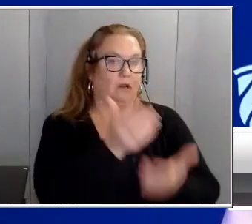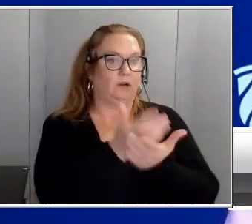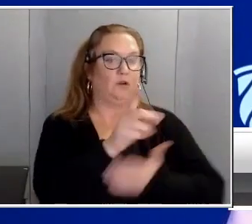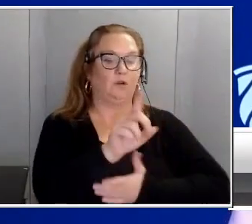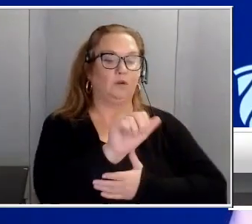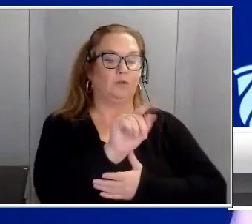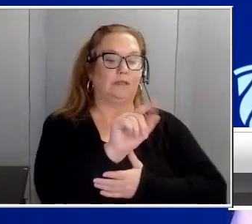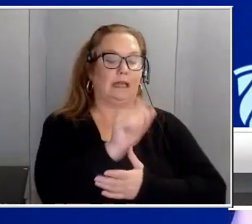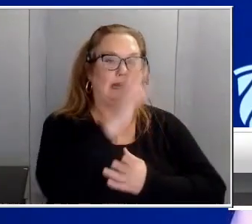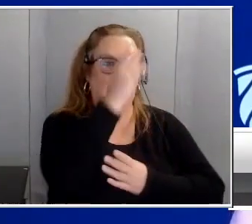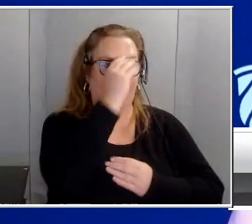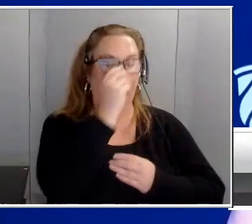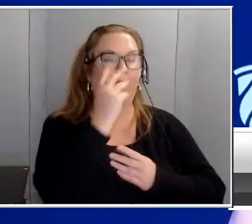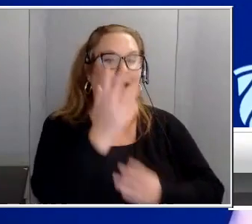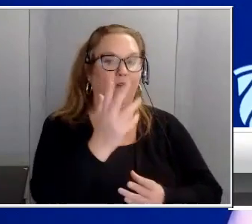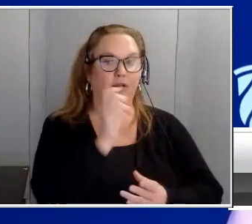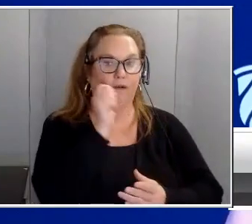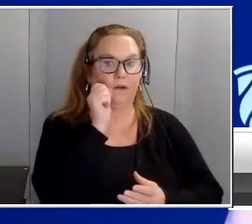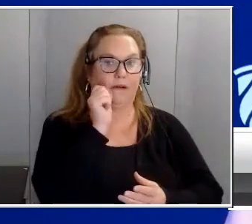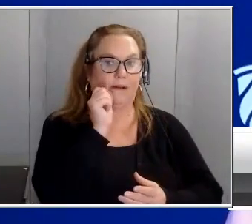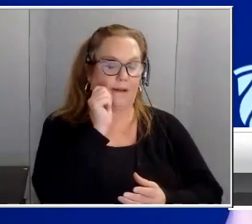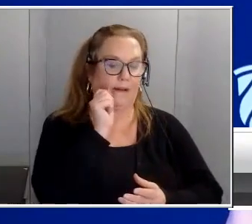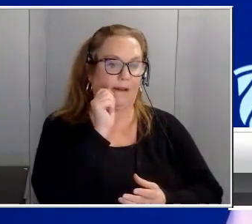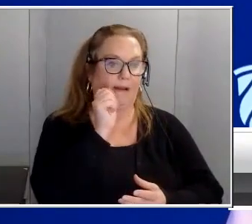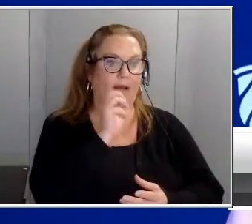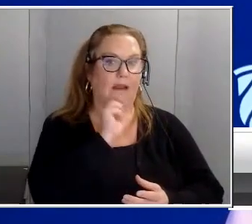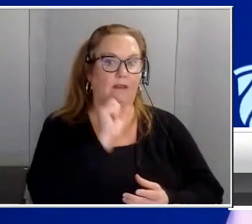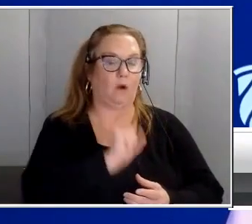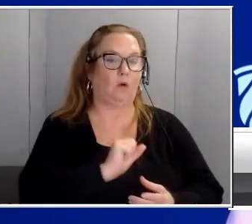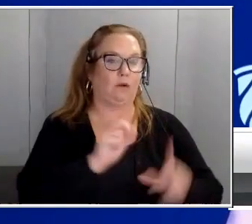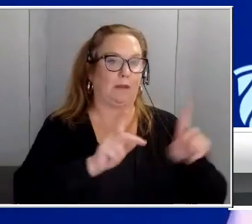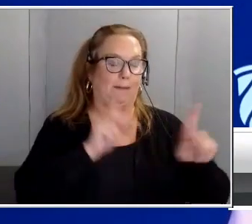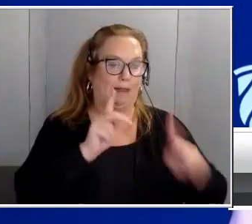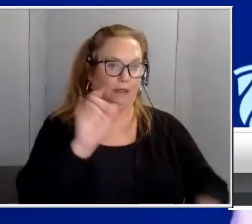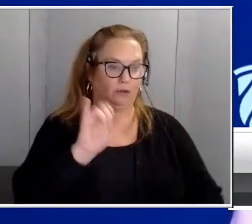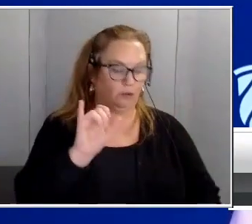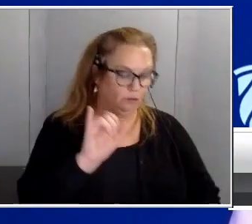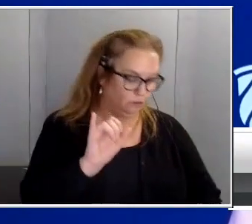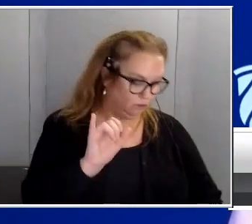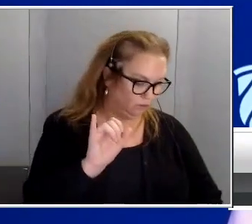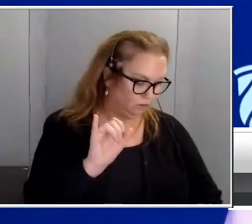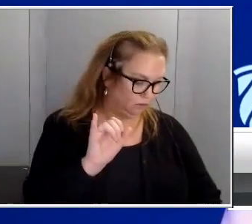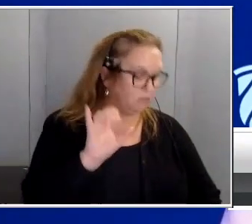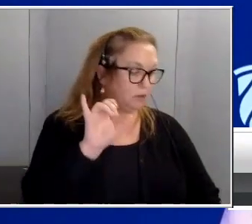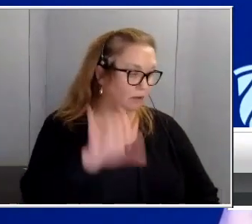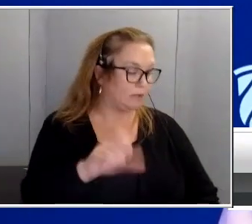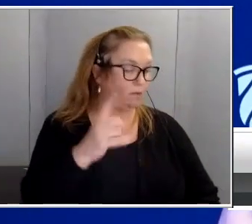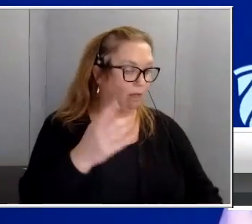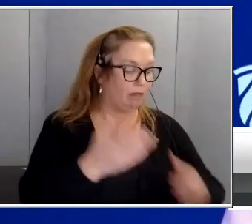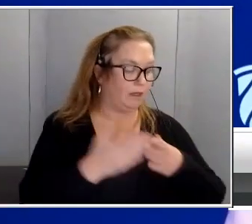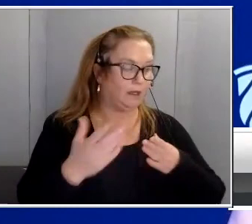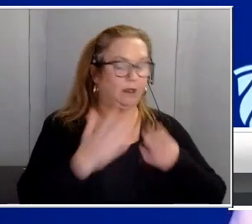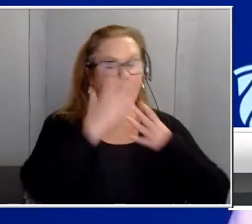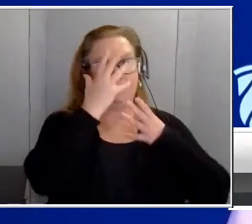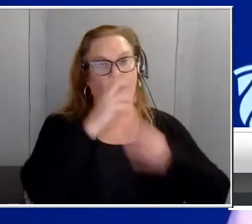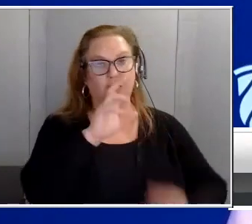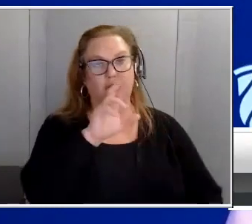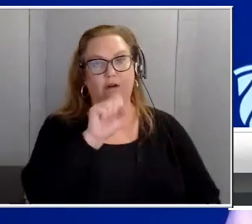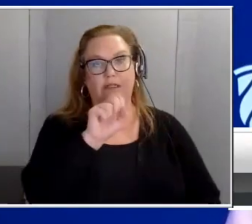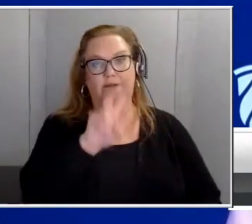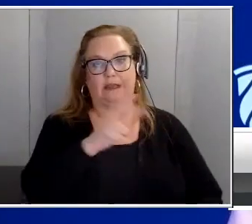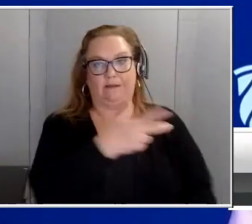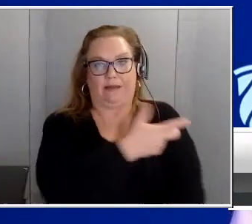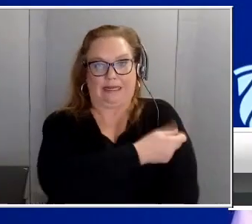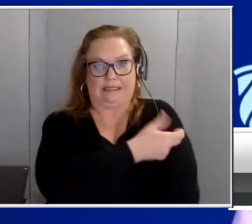information or press releases in the older populations as well. And so that is one thing. Unfortunately, RSV vaccine has